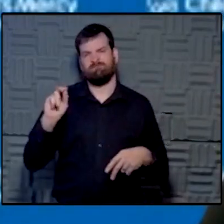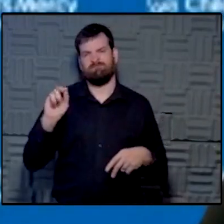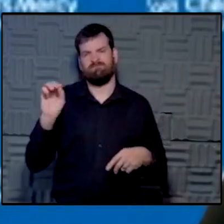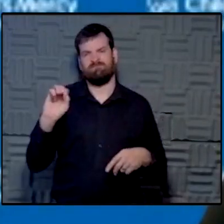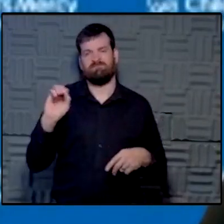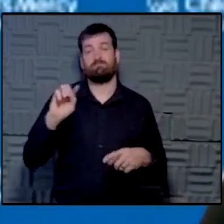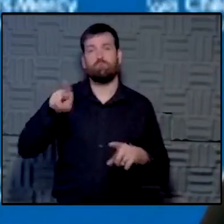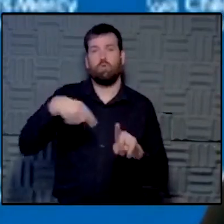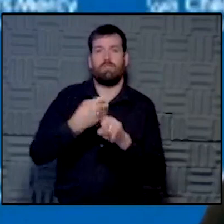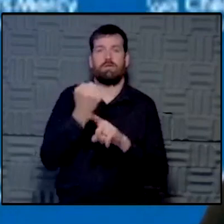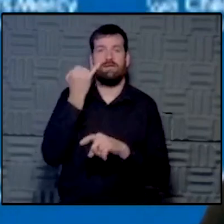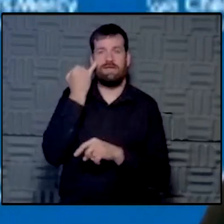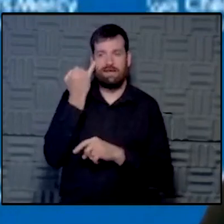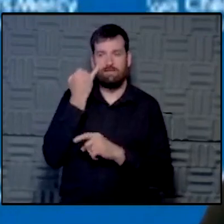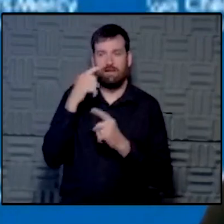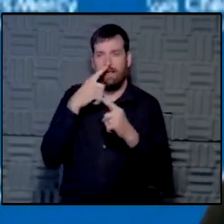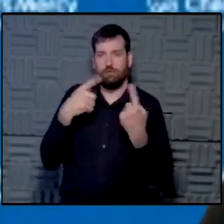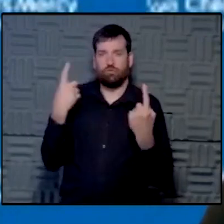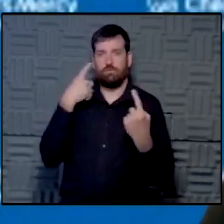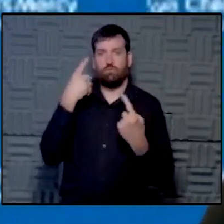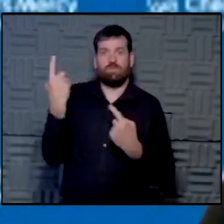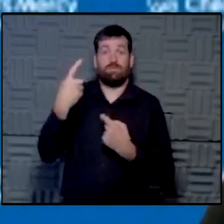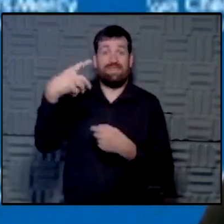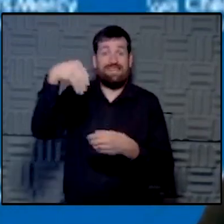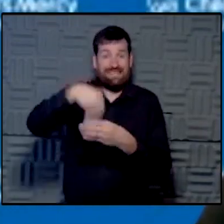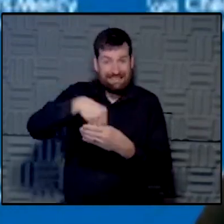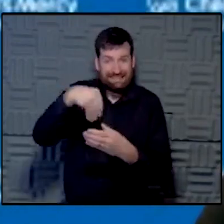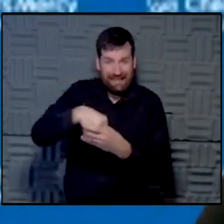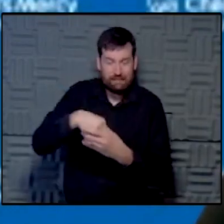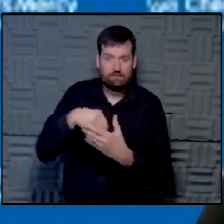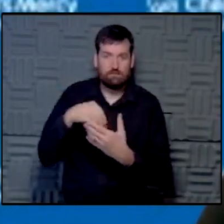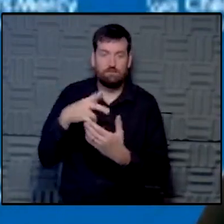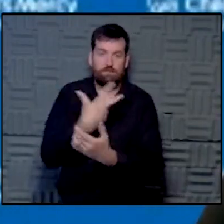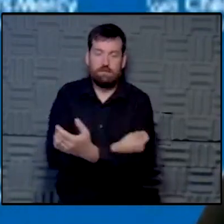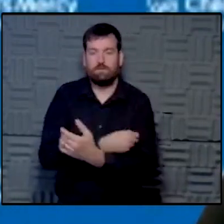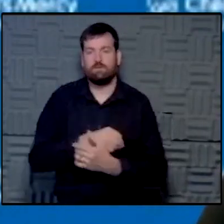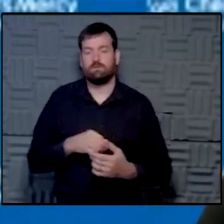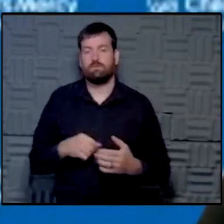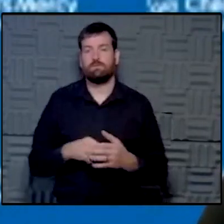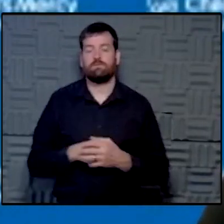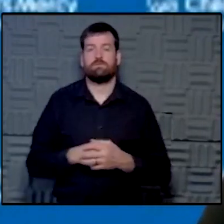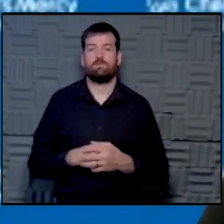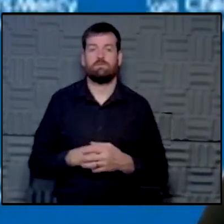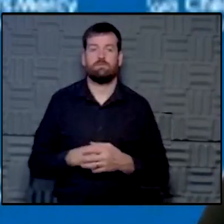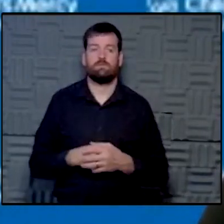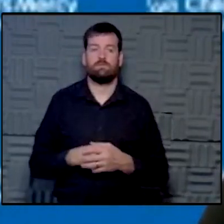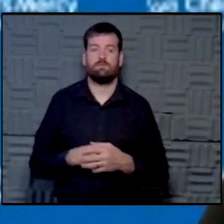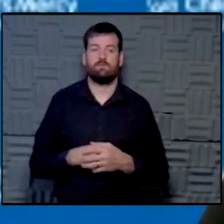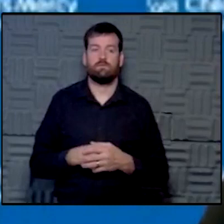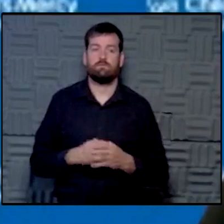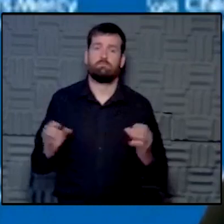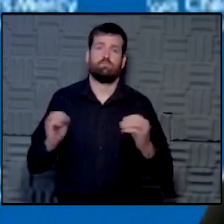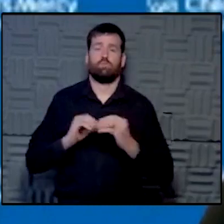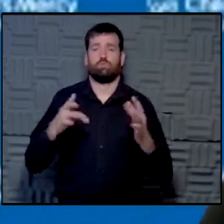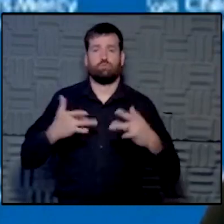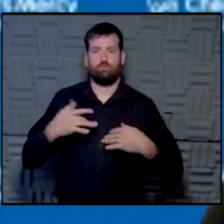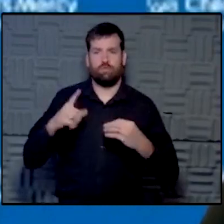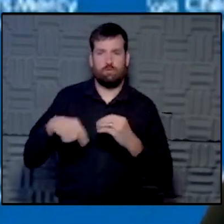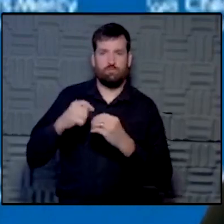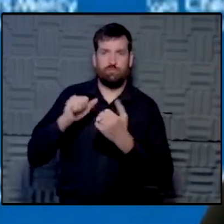an allergy to one of the components that's inside of the vaccine. The PEG, as you know, is what we were more concerned about